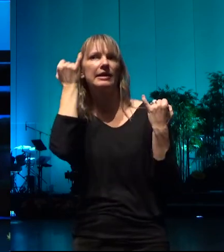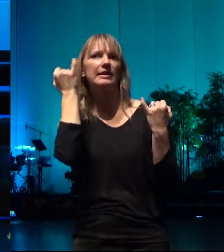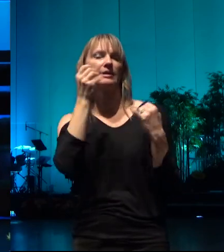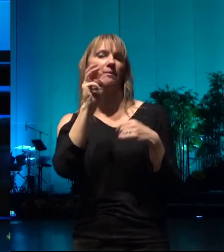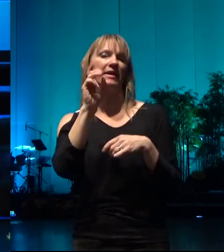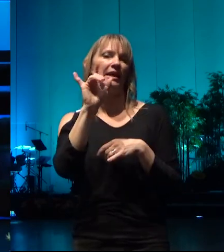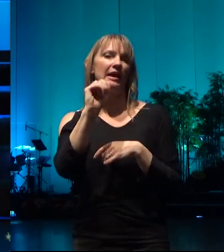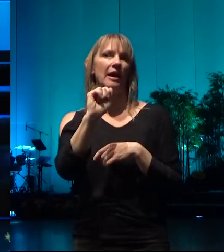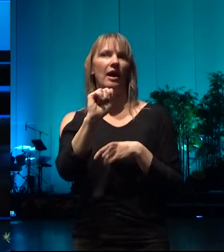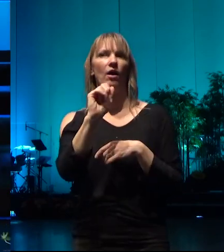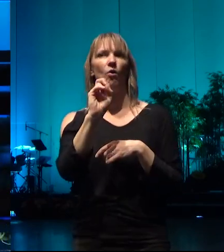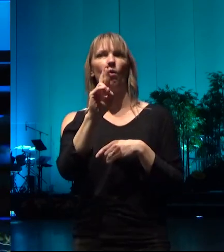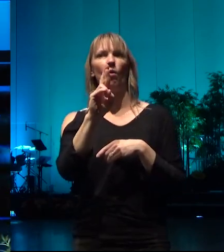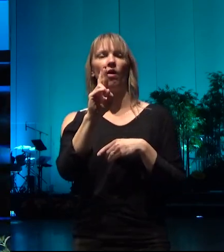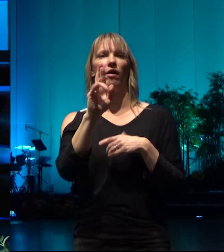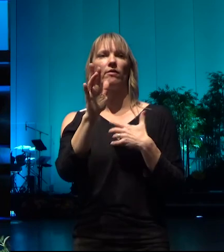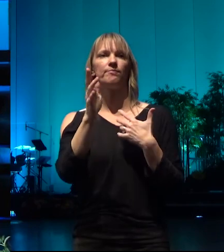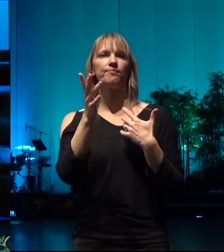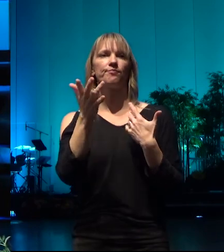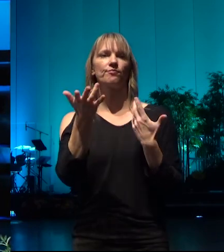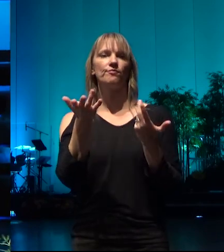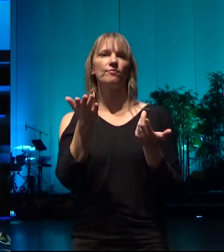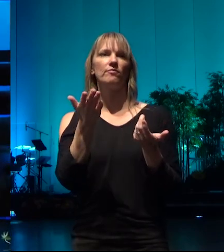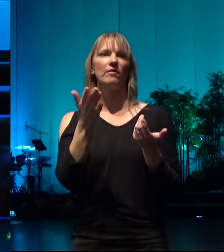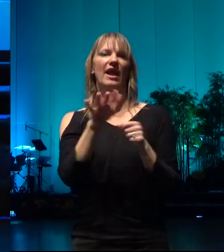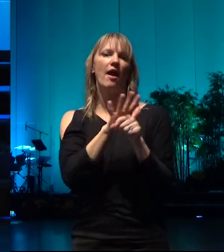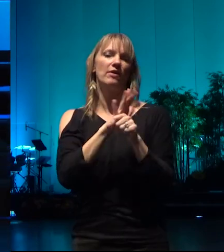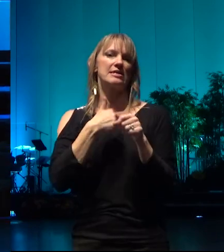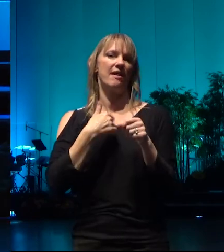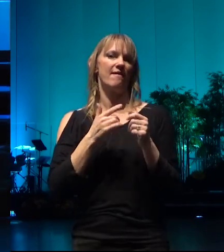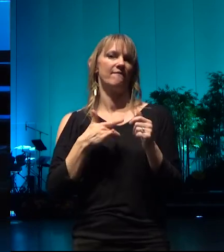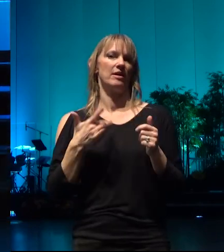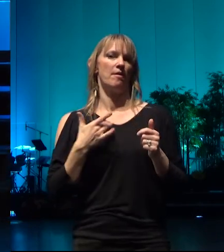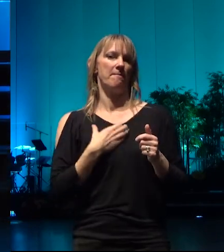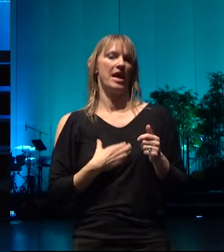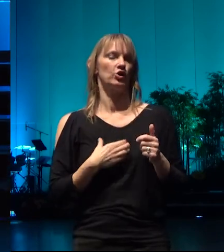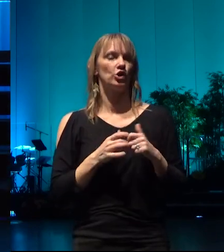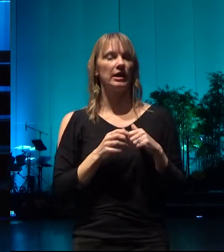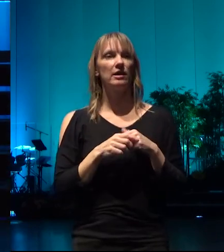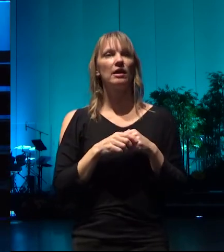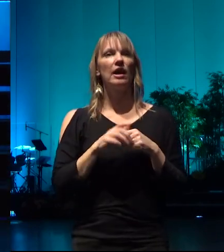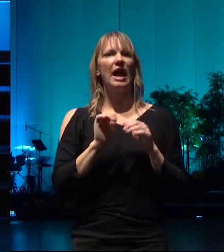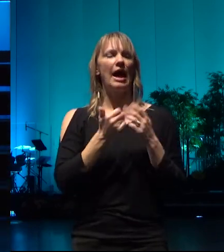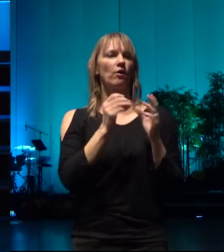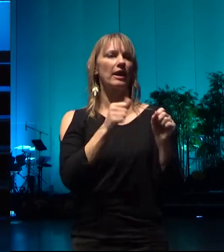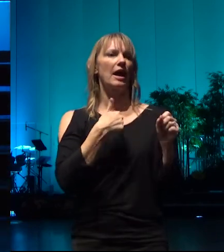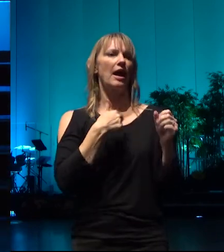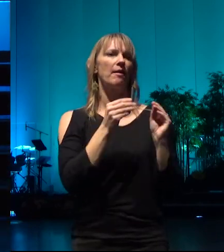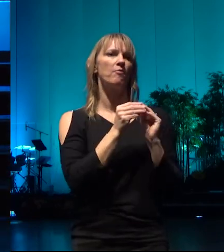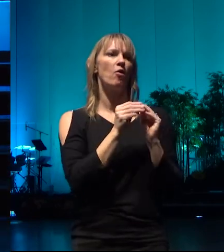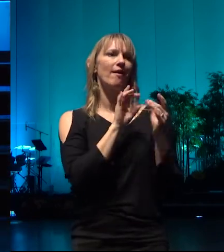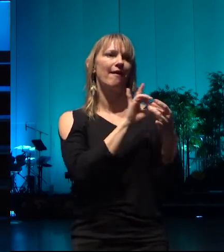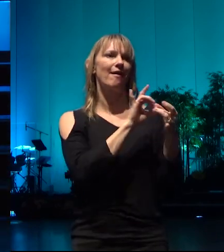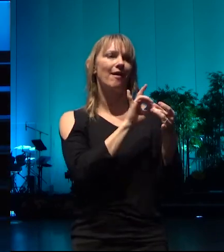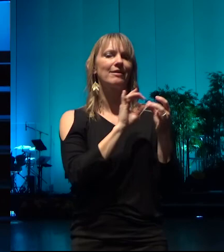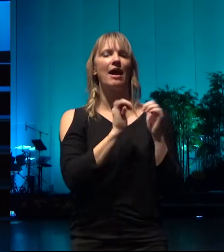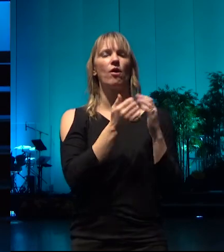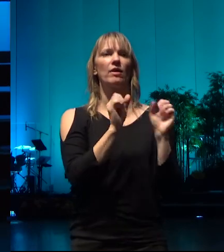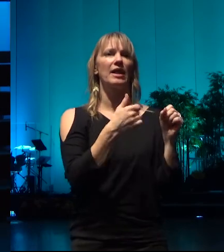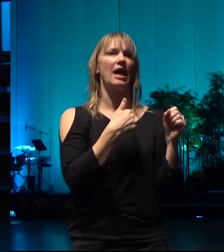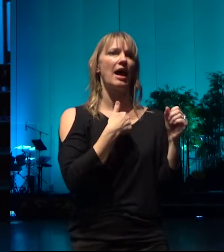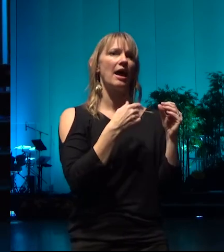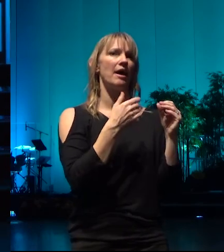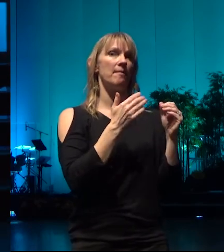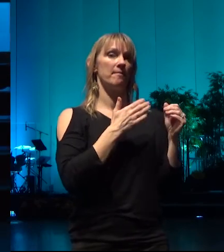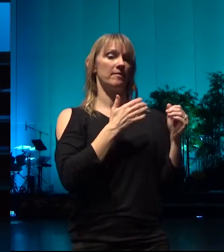God self and my authentic self in a soft way to the relationships that I love the most? How can I share myself and